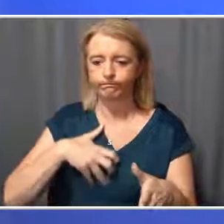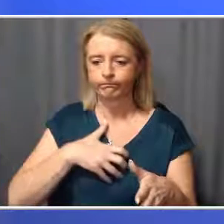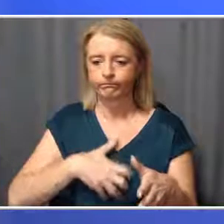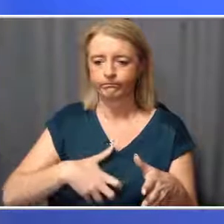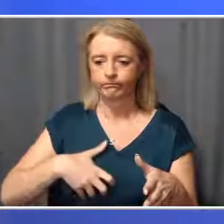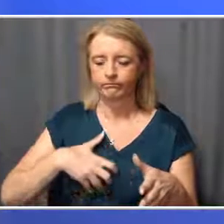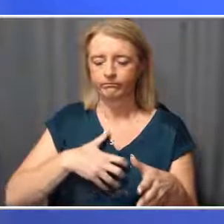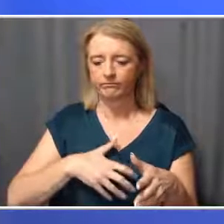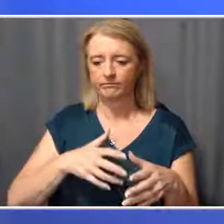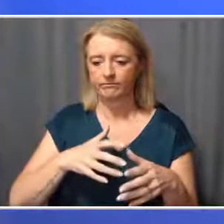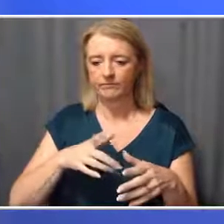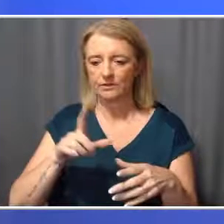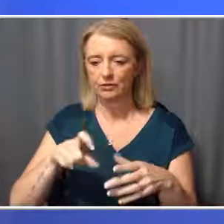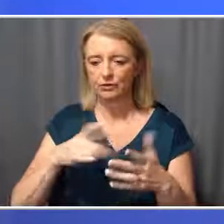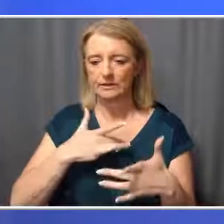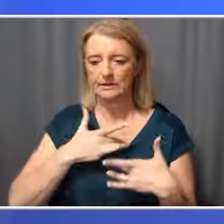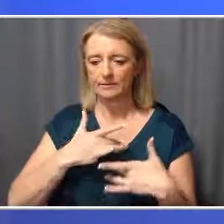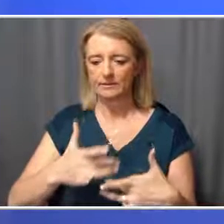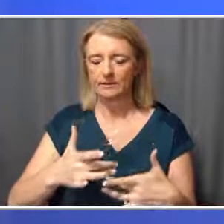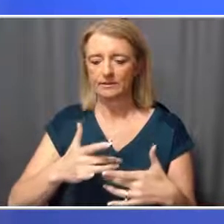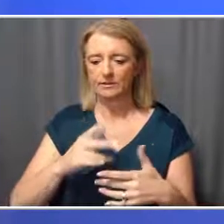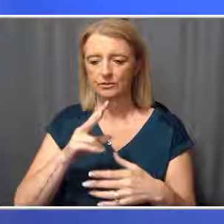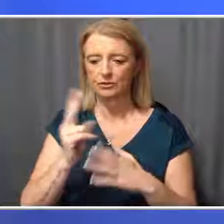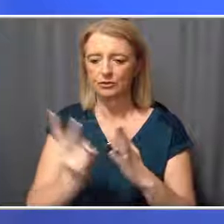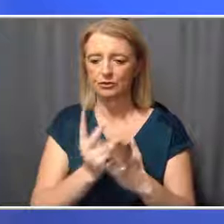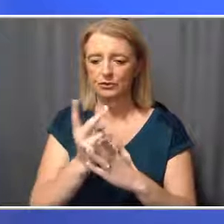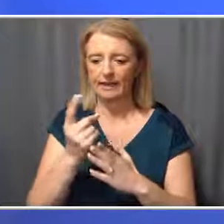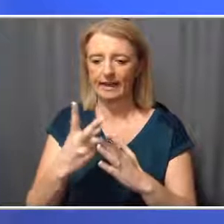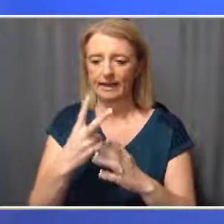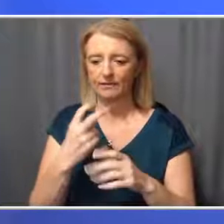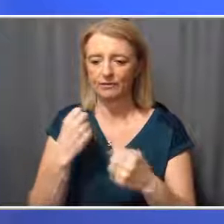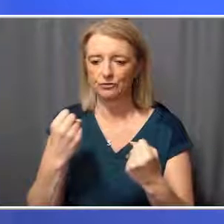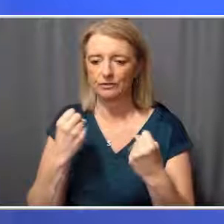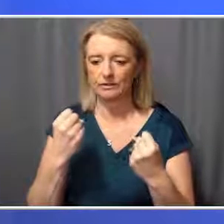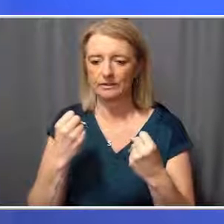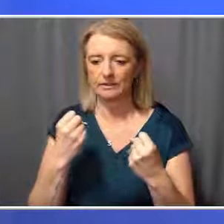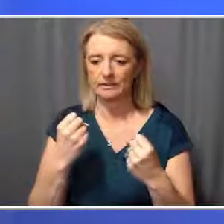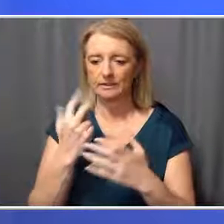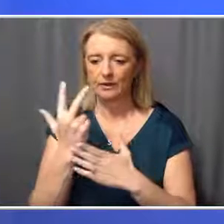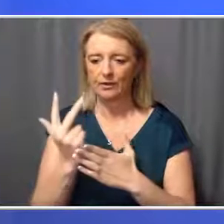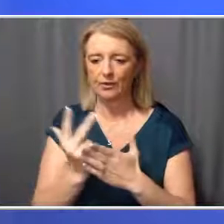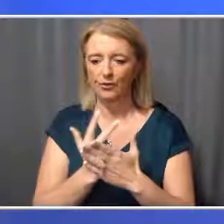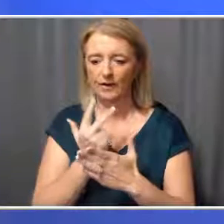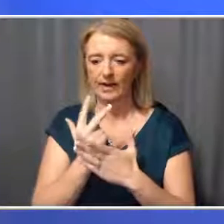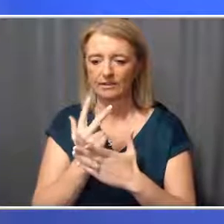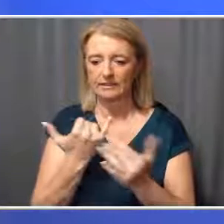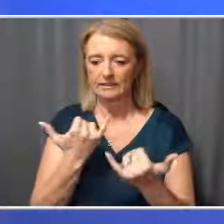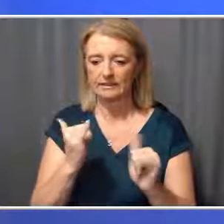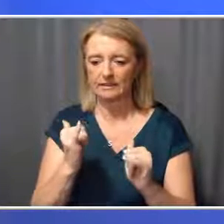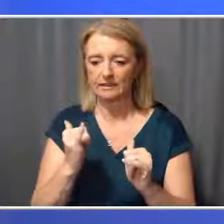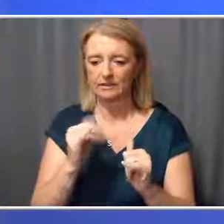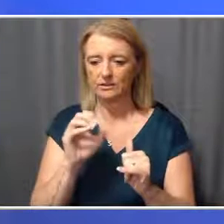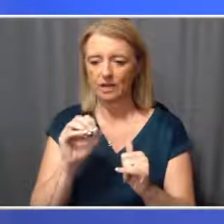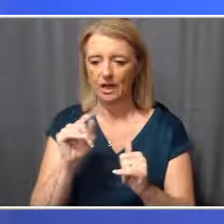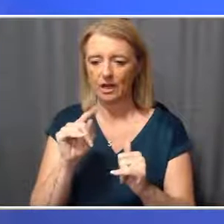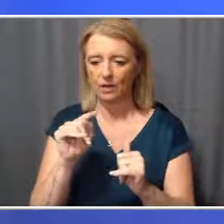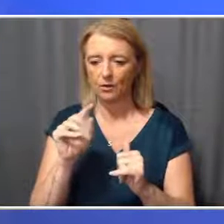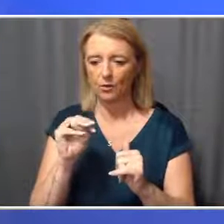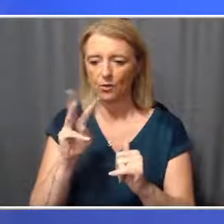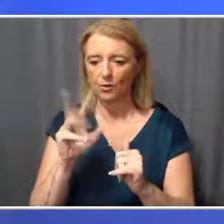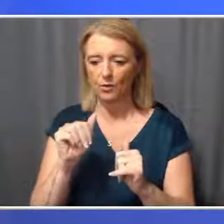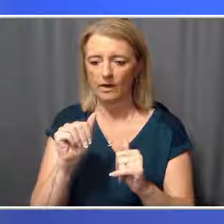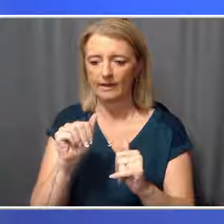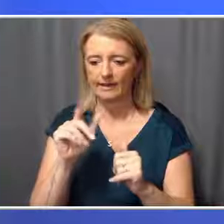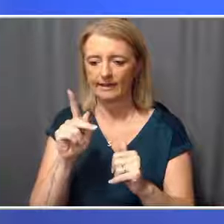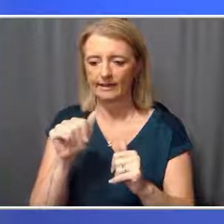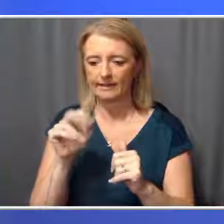a heavy vehicle, operating heavy machinery at a fast speed. Right, exactly. That's not safe either. So yeah,